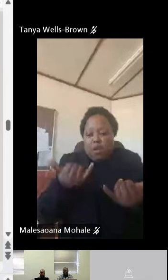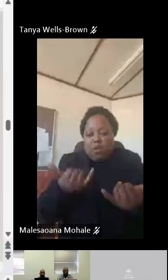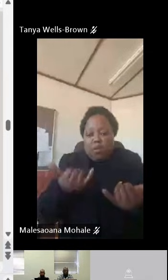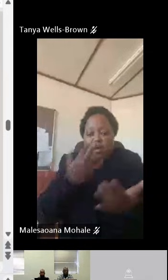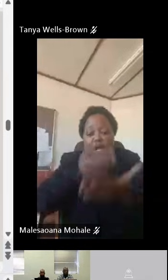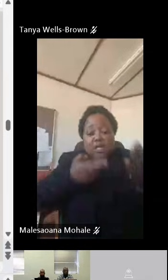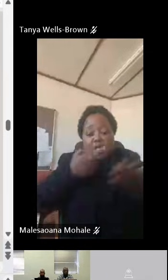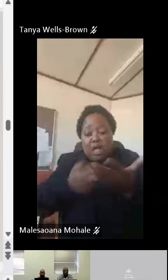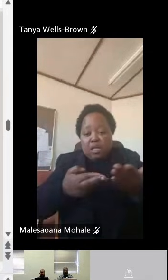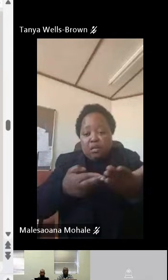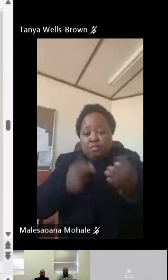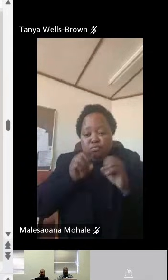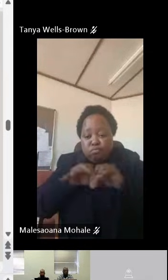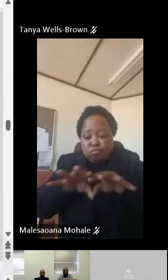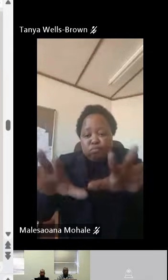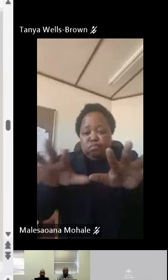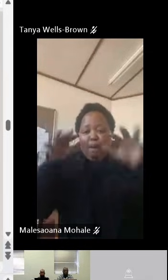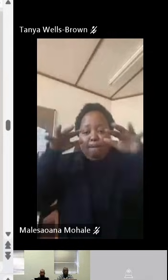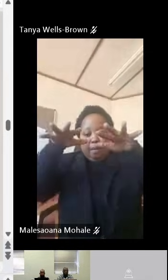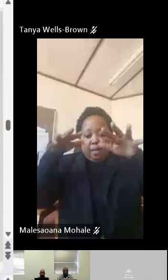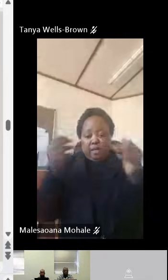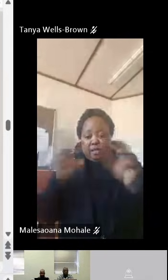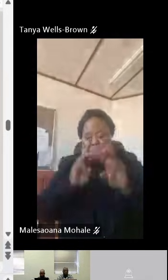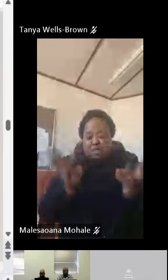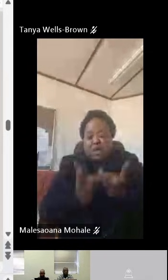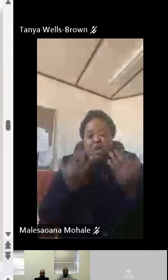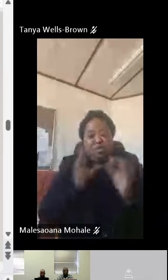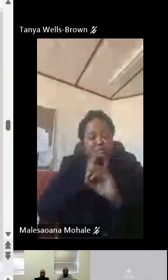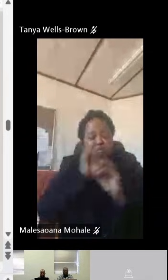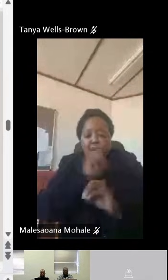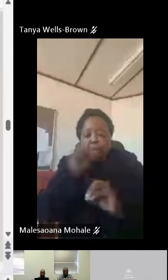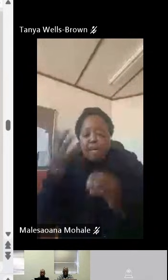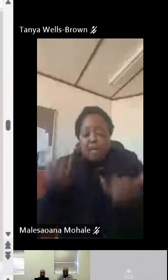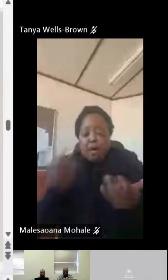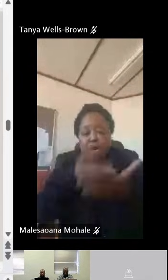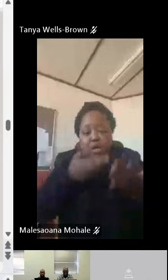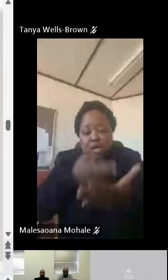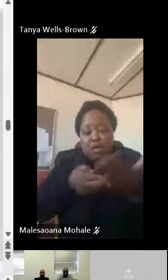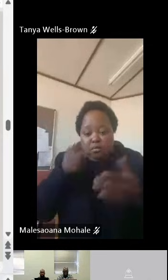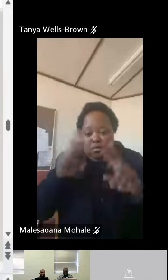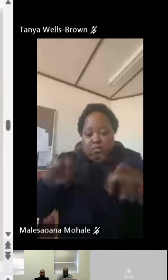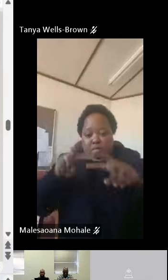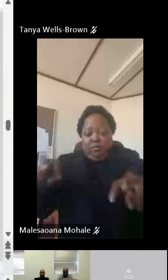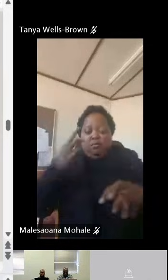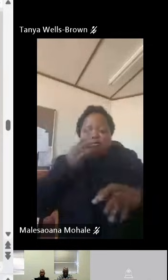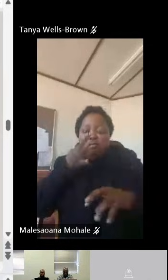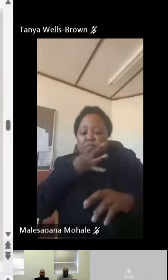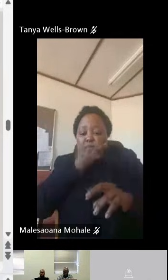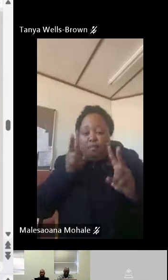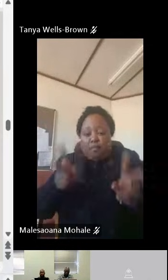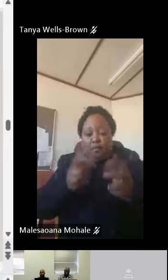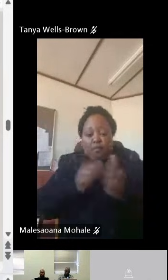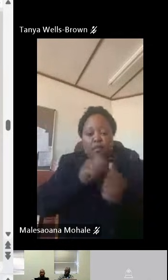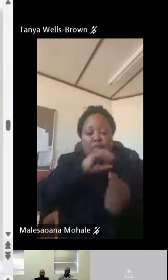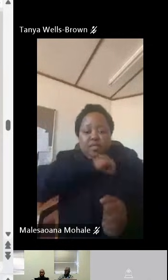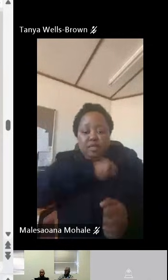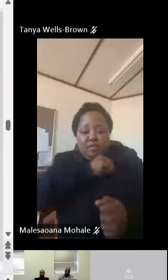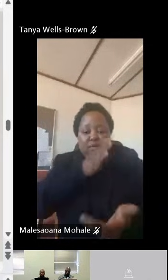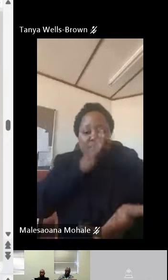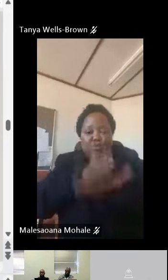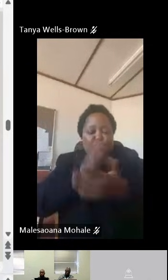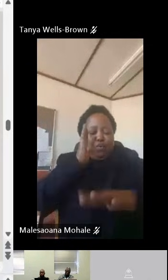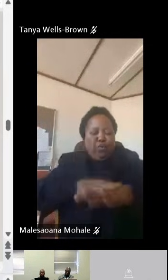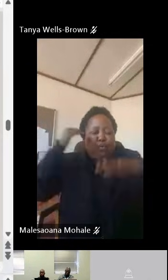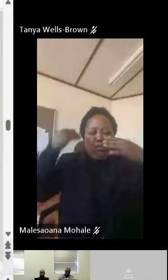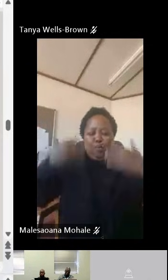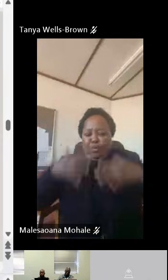public, but the preliminary results of that study showed that persons with disabilities are highly affected by